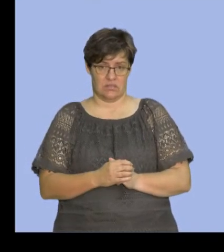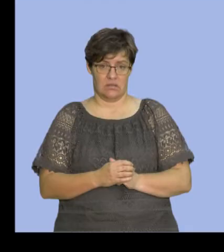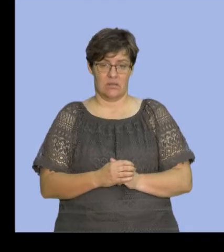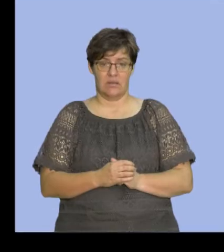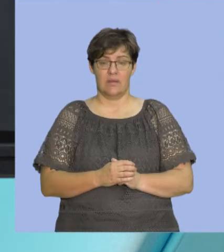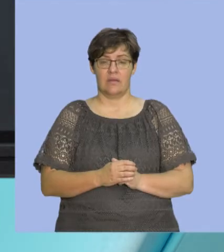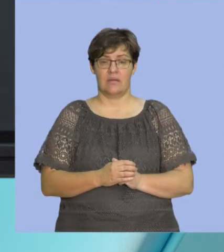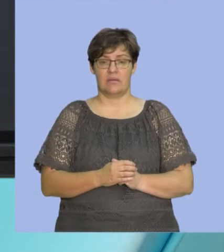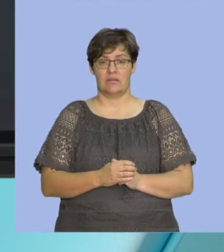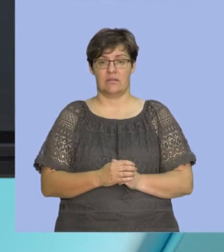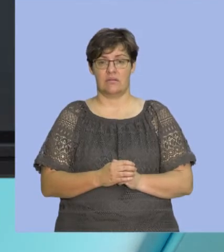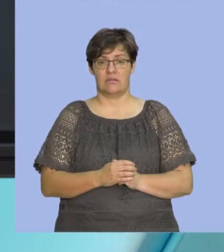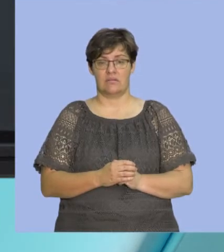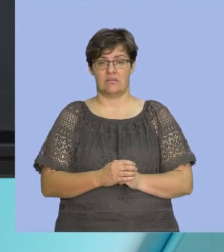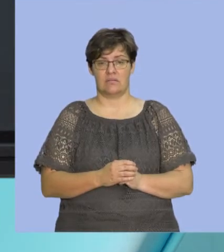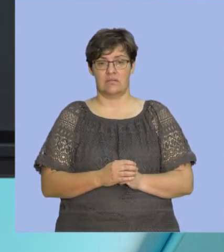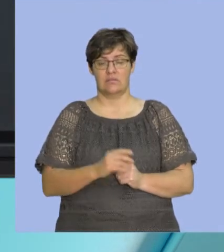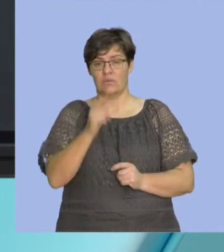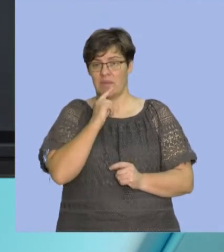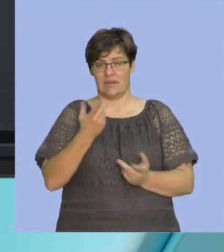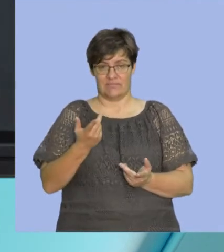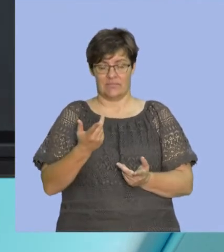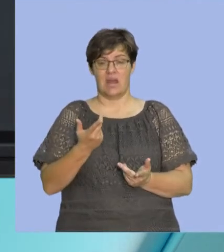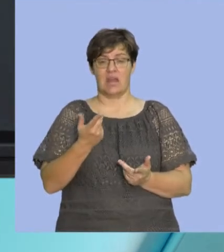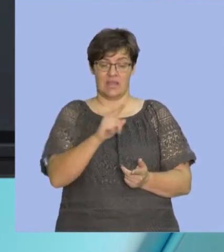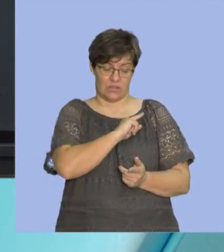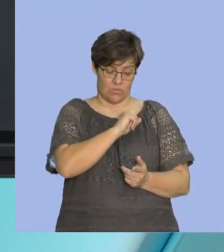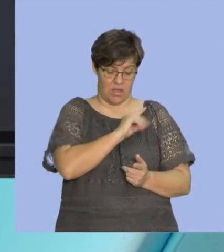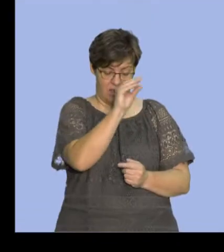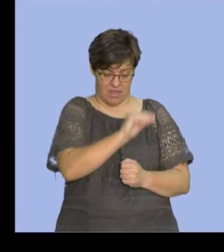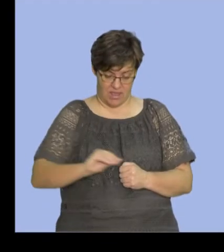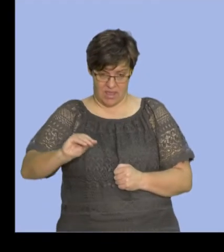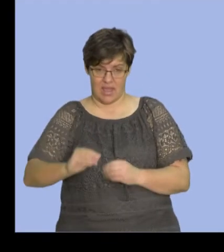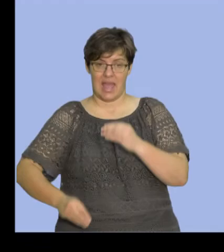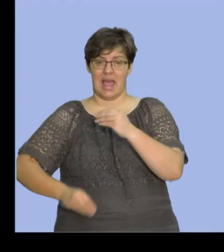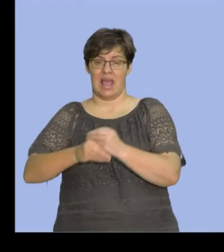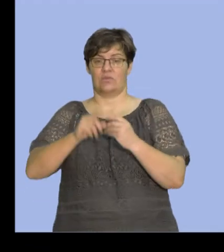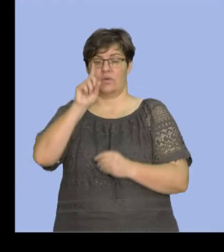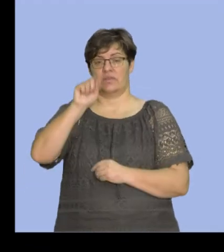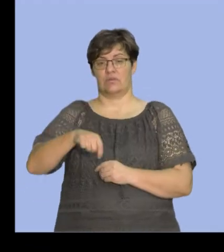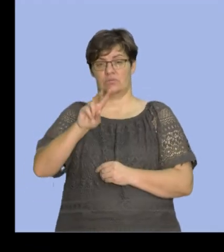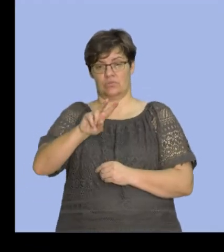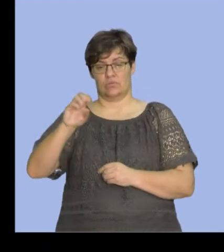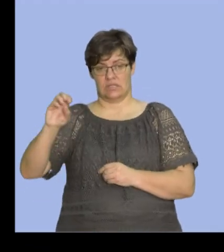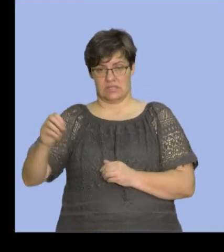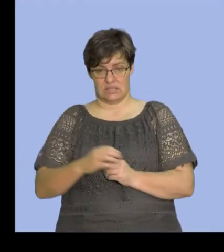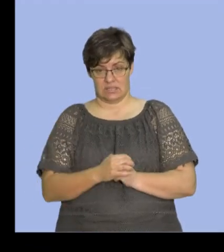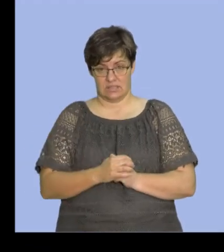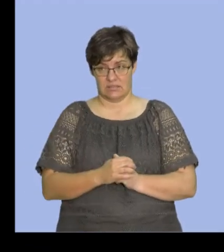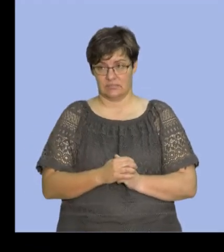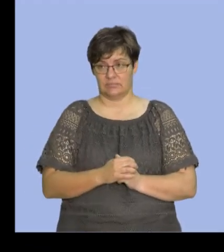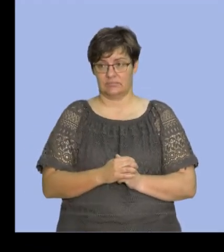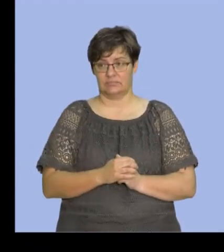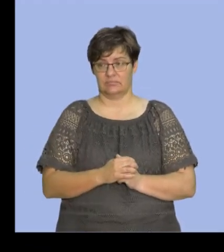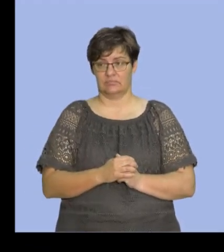had 1,200 too little. Therefore, focus into my creditors list. Here